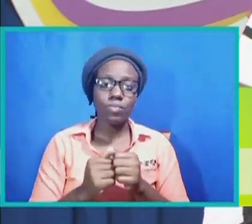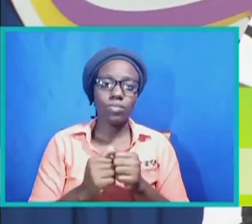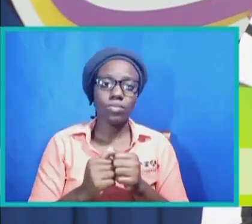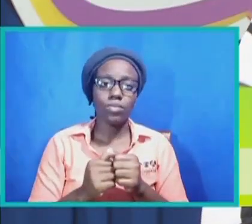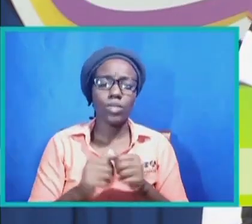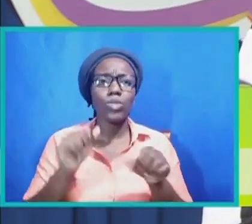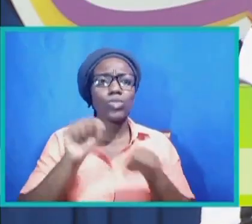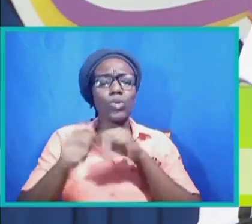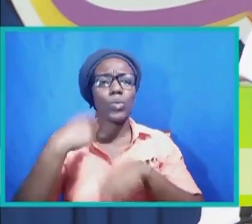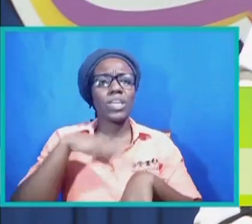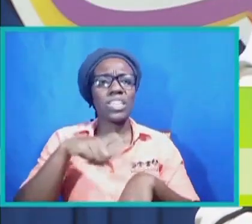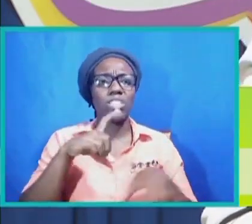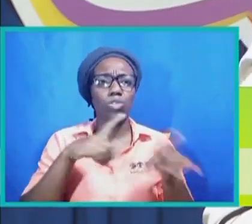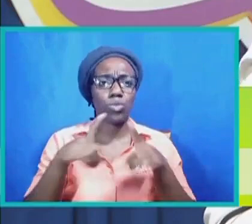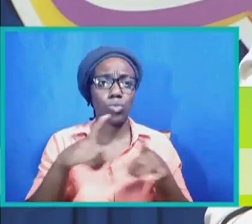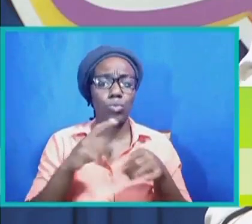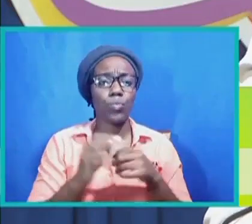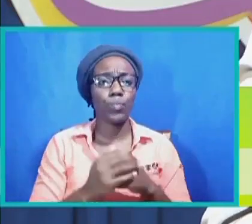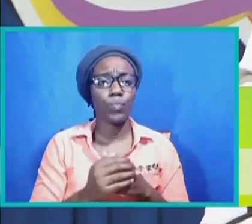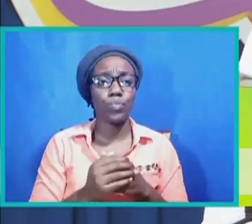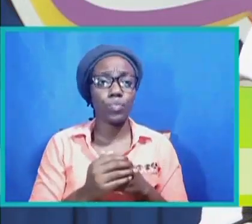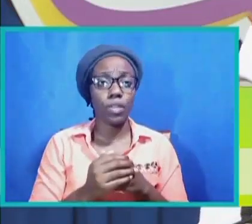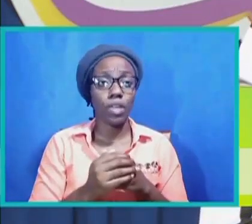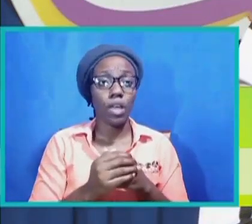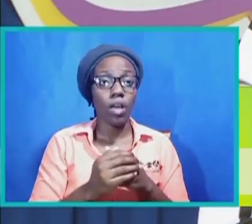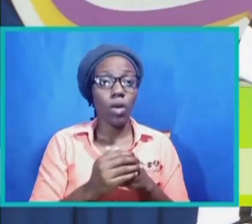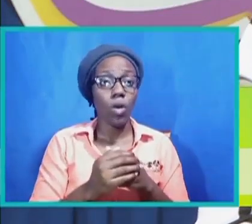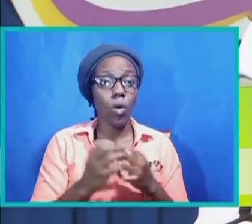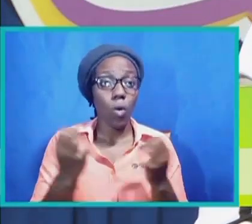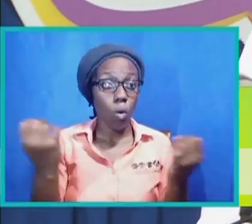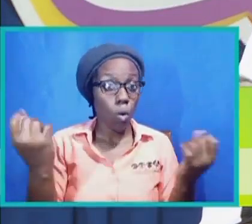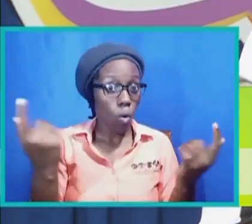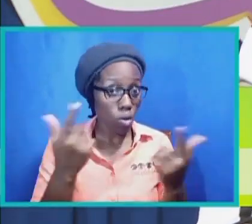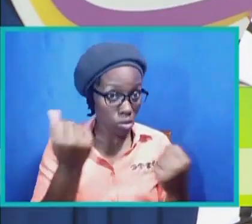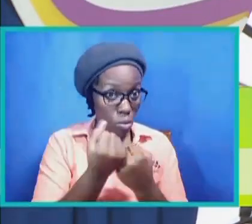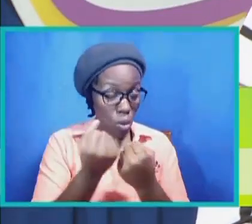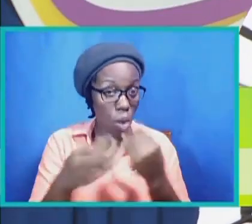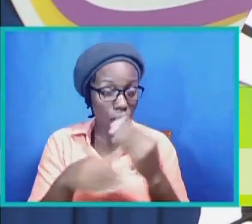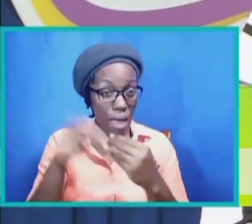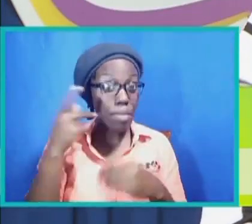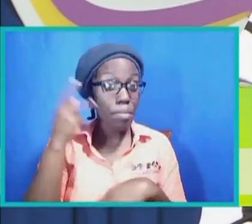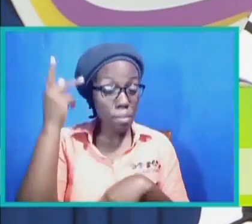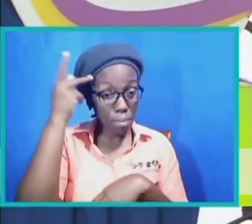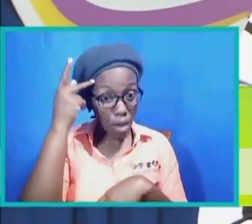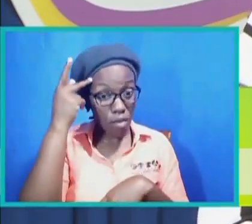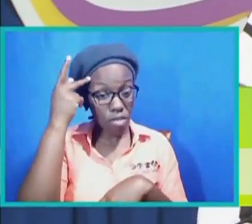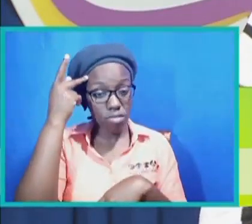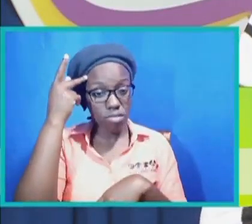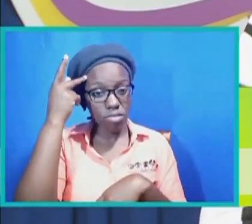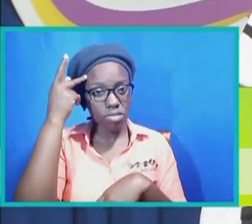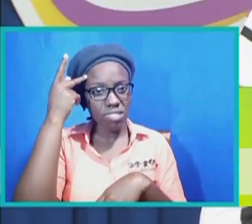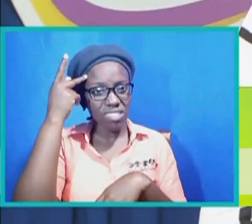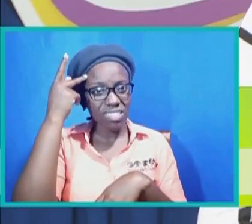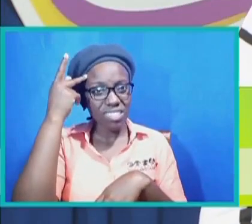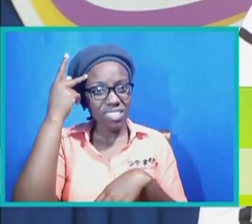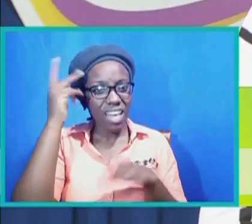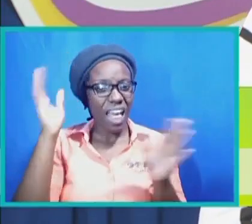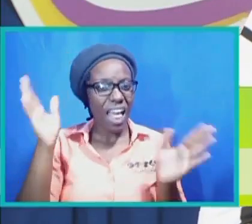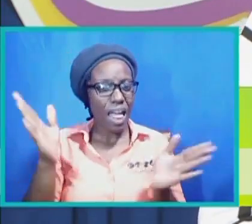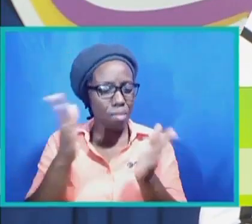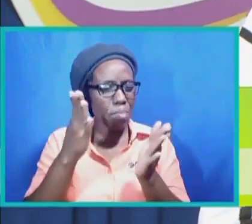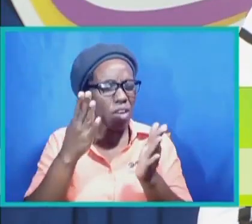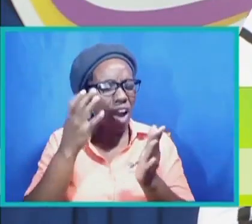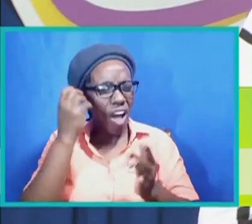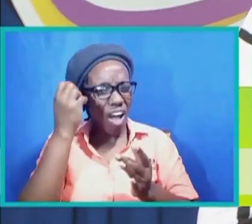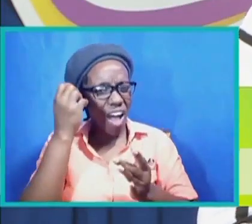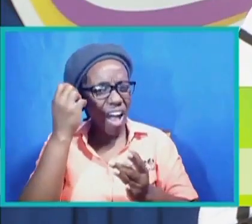stakeholders and parents who would have, I dare say, developed a deeper appreciation of the vital role that they have to